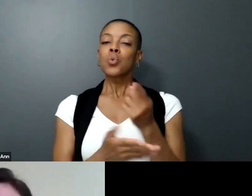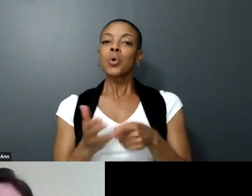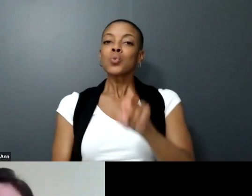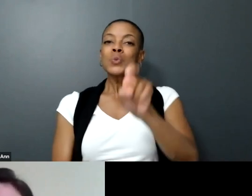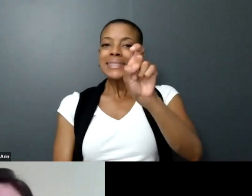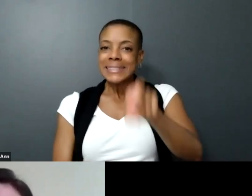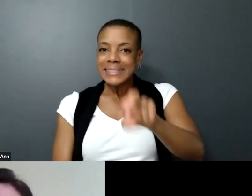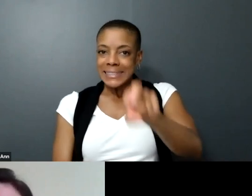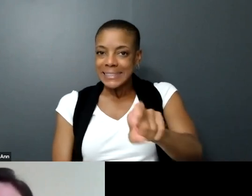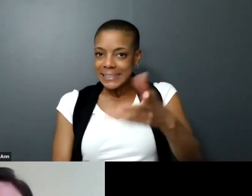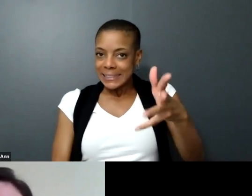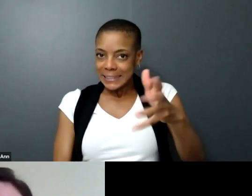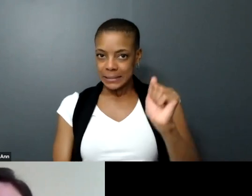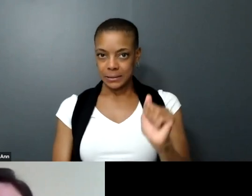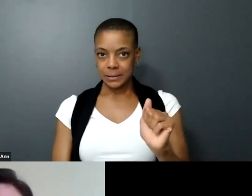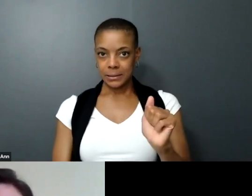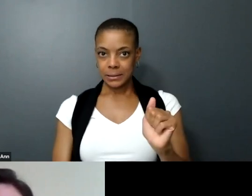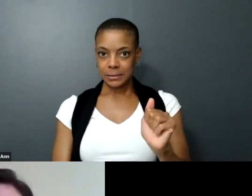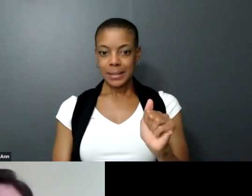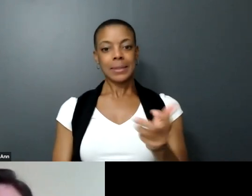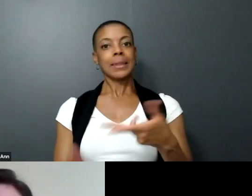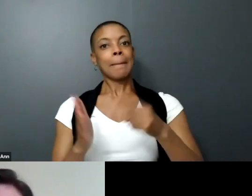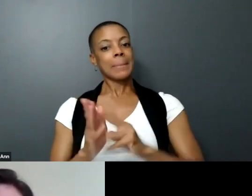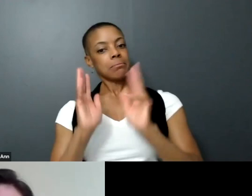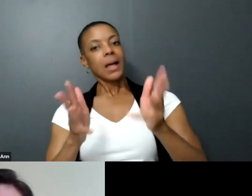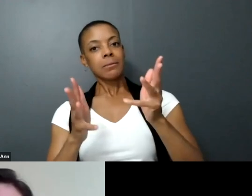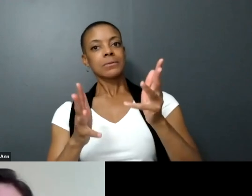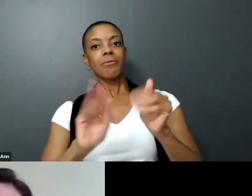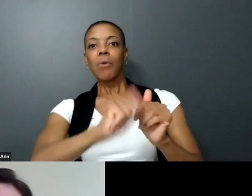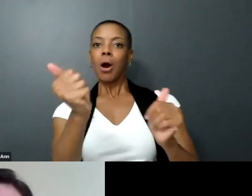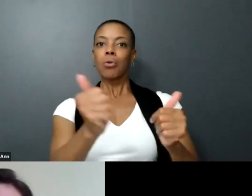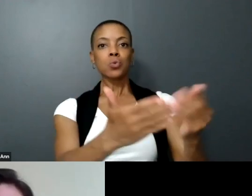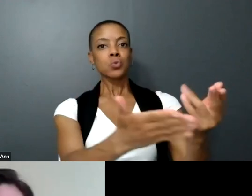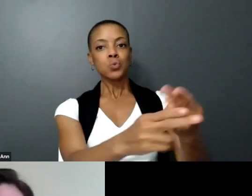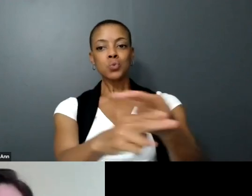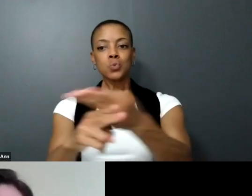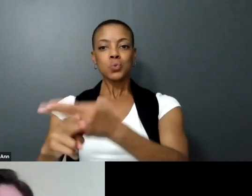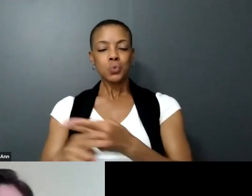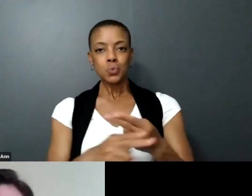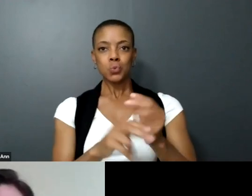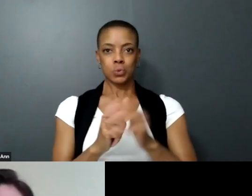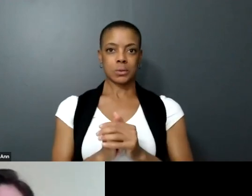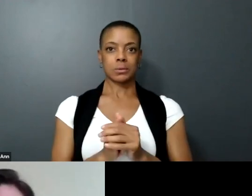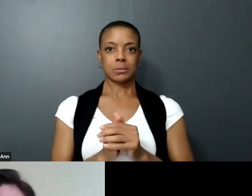taking only what we need, there will be enough left for those who own the land, the grandchildren of our children's